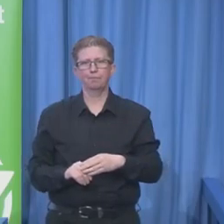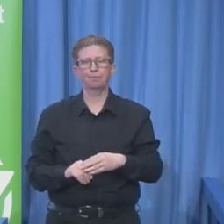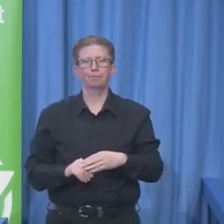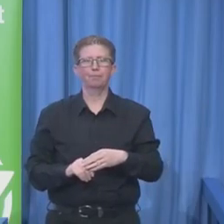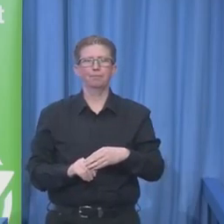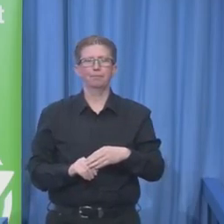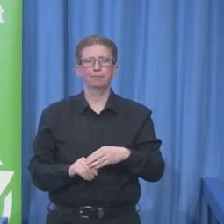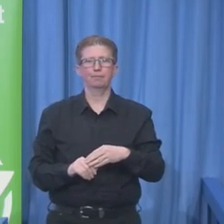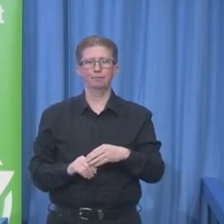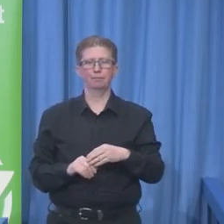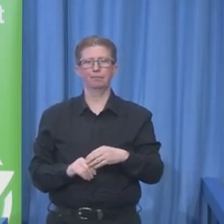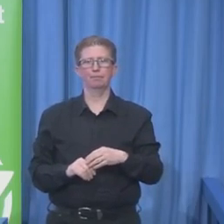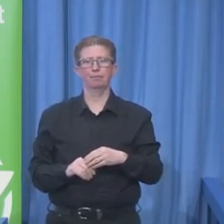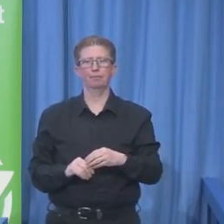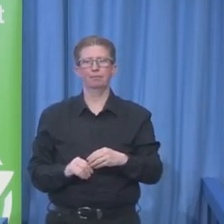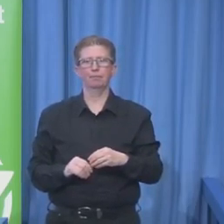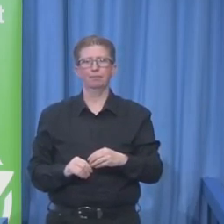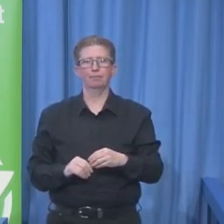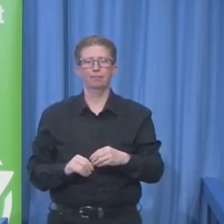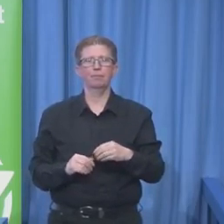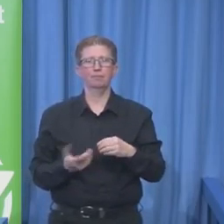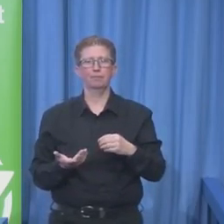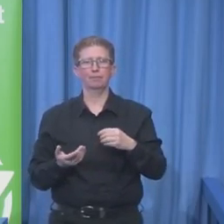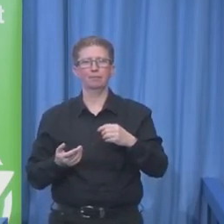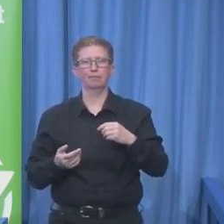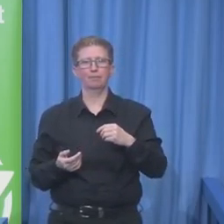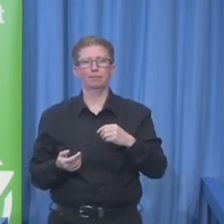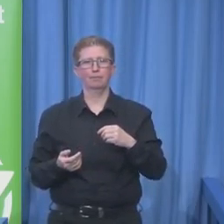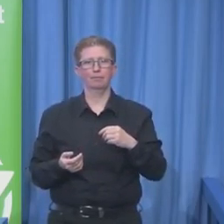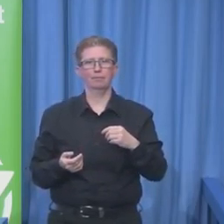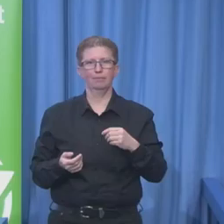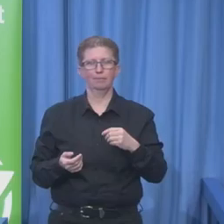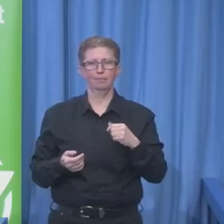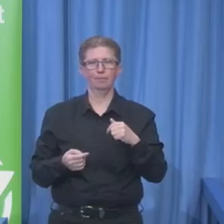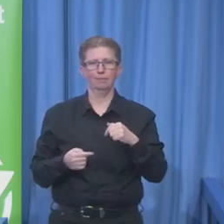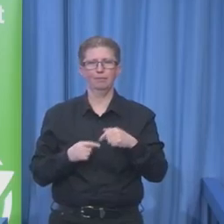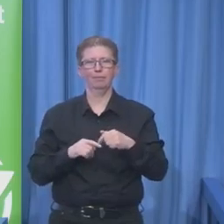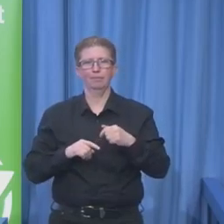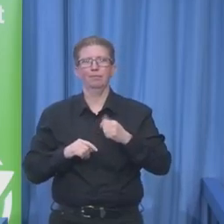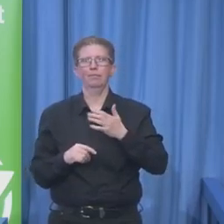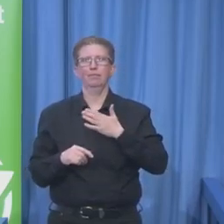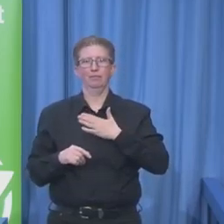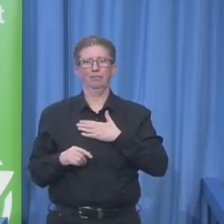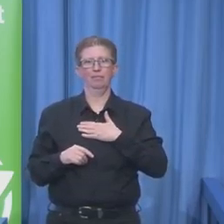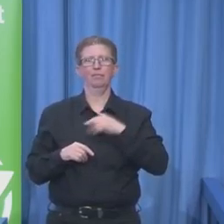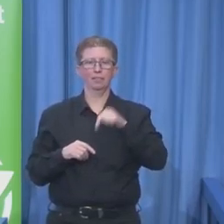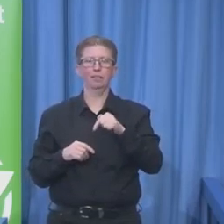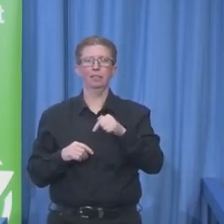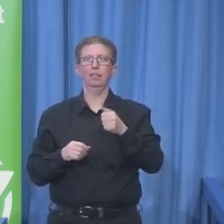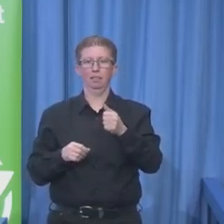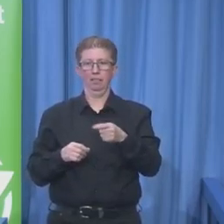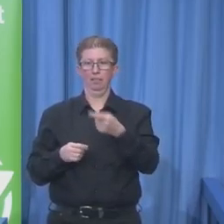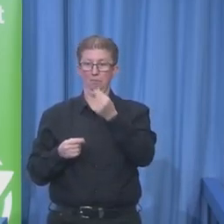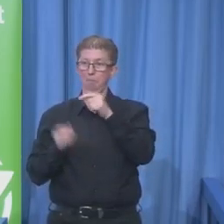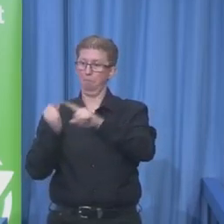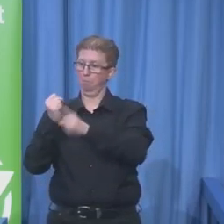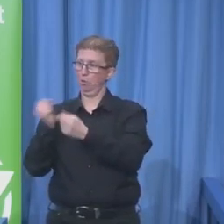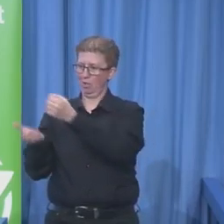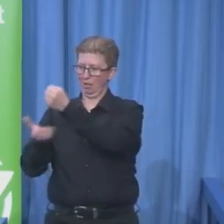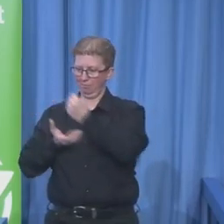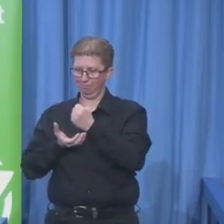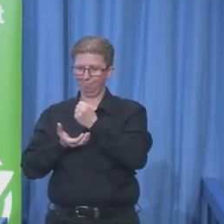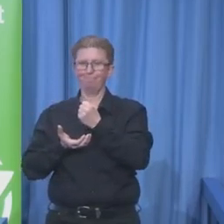contract. And I think the budget is about 75% of the usual salary paid